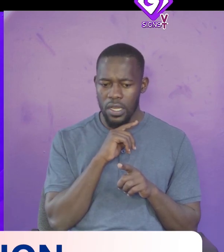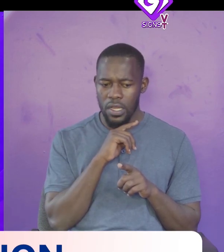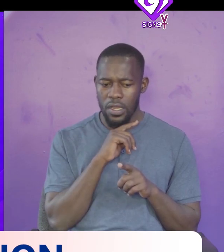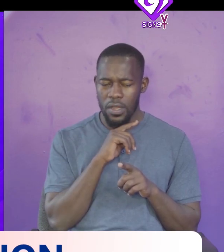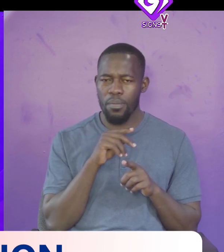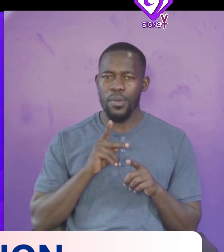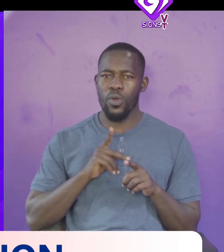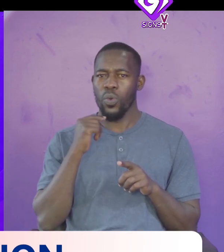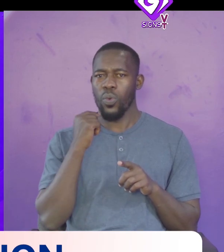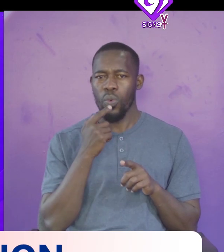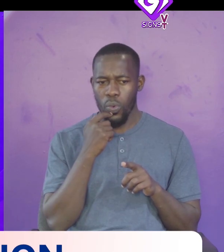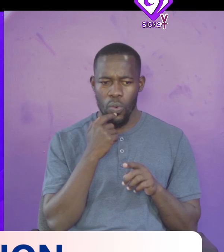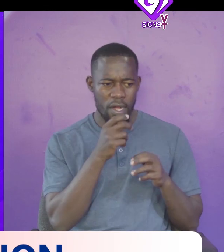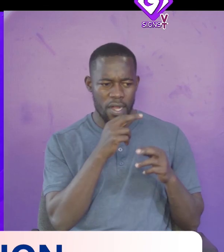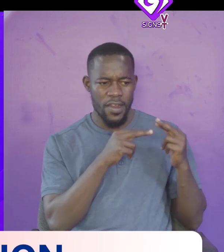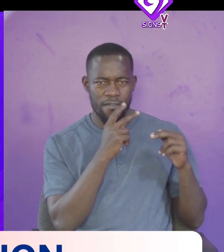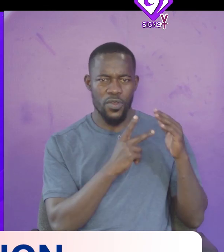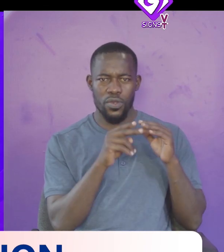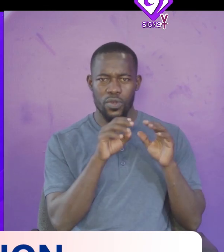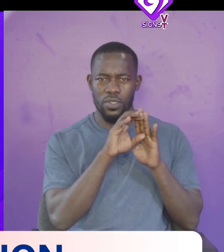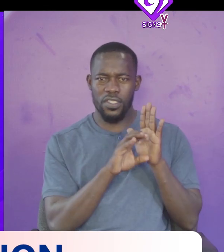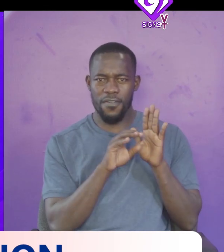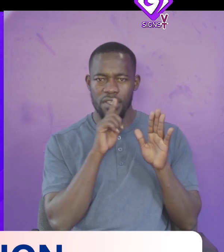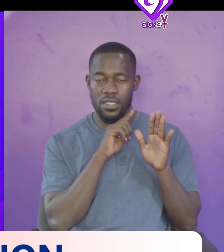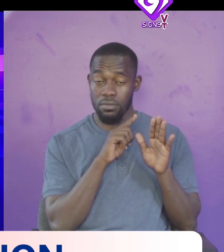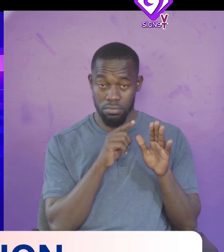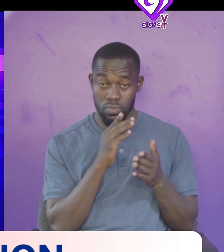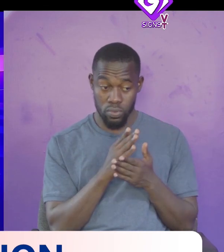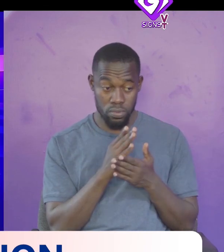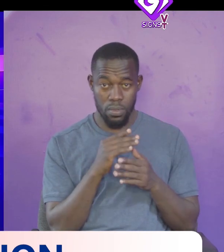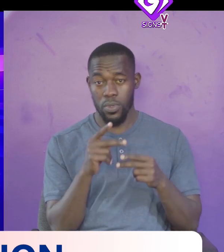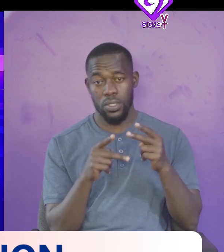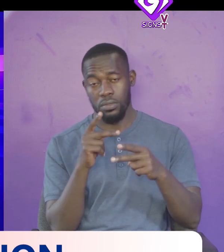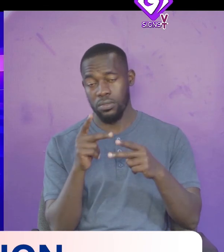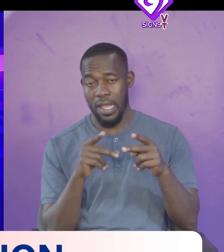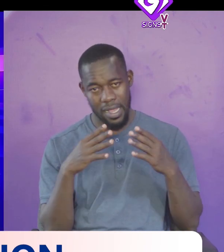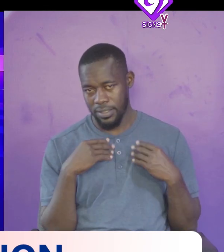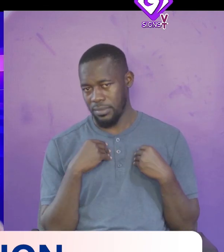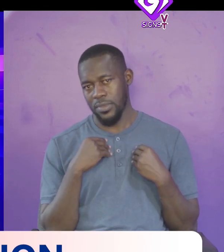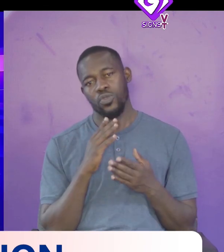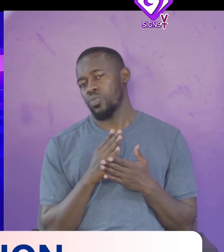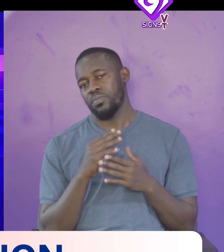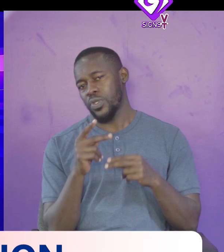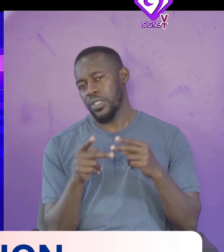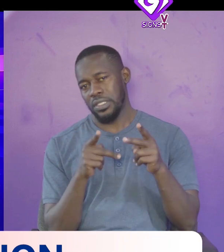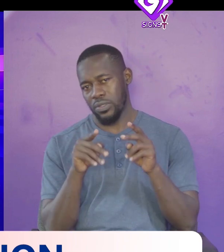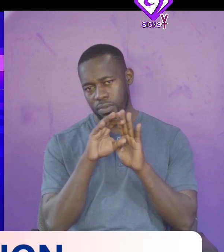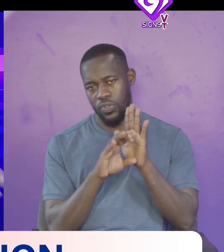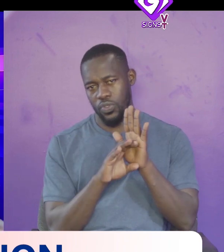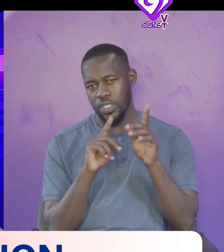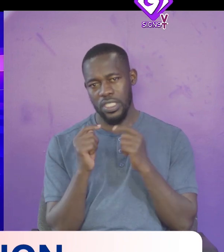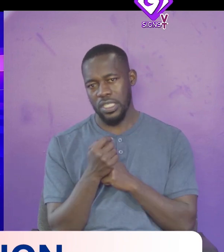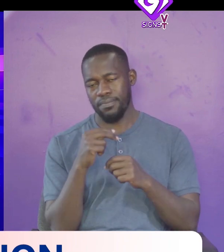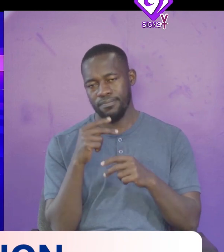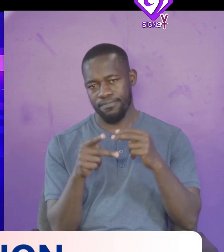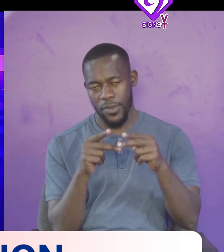did this constitutional review. No, it's been a process, Jonah. It's been a process, we agree. But if you want to know what referendum